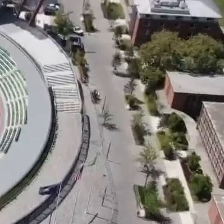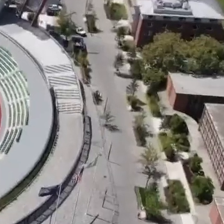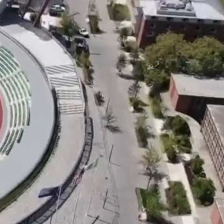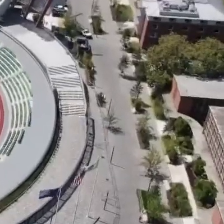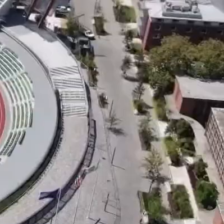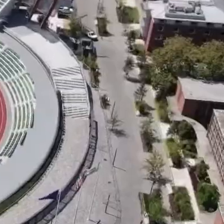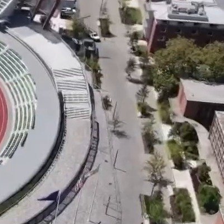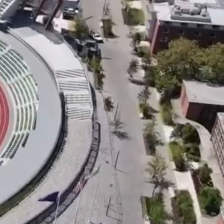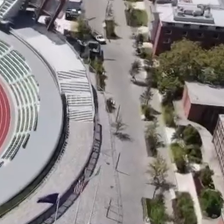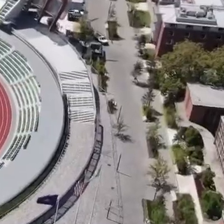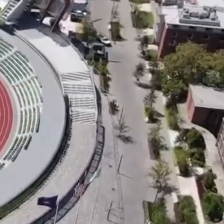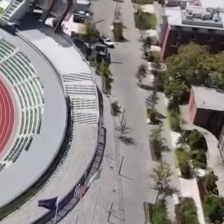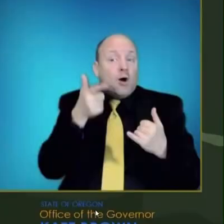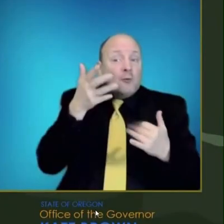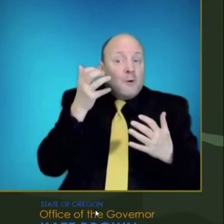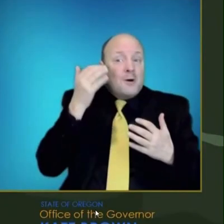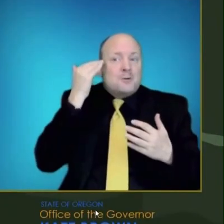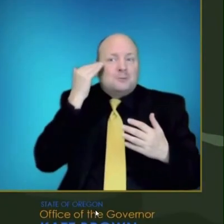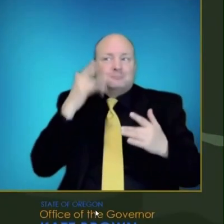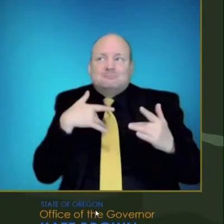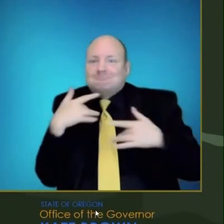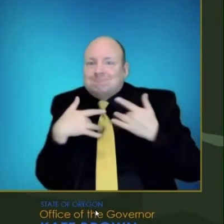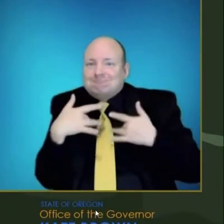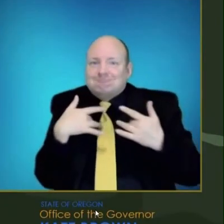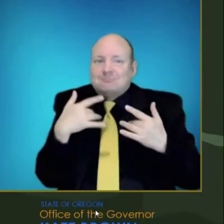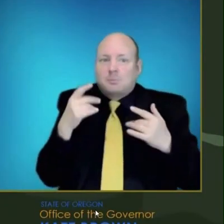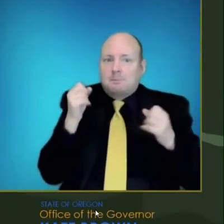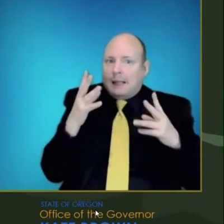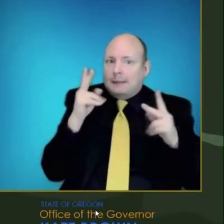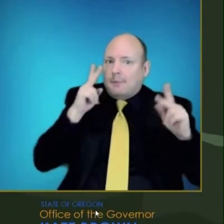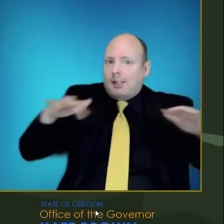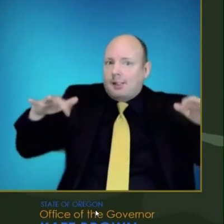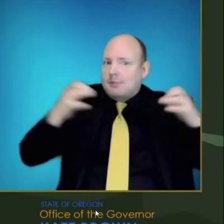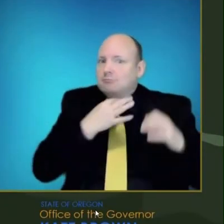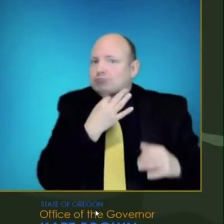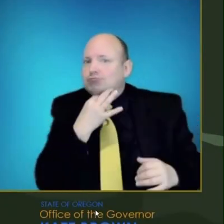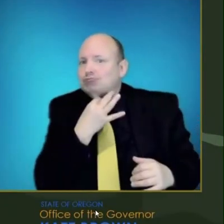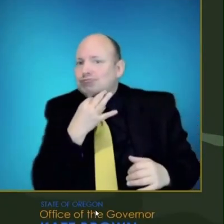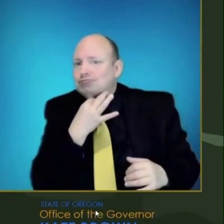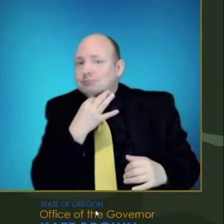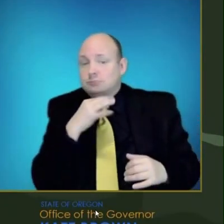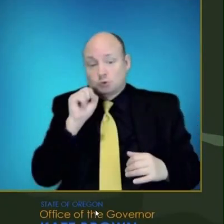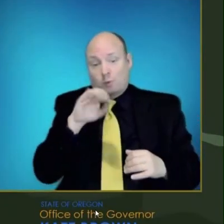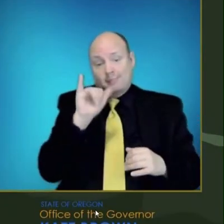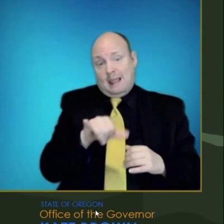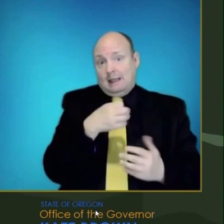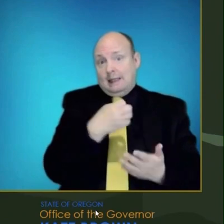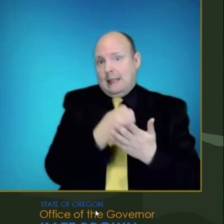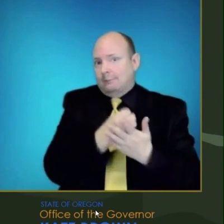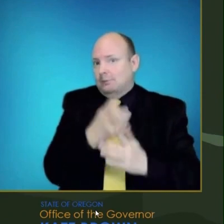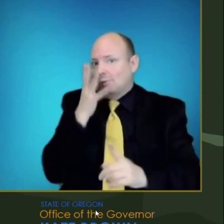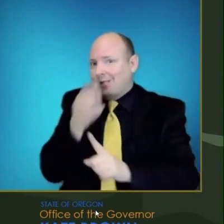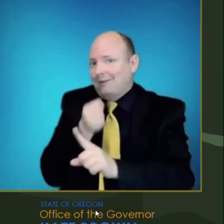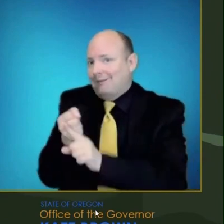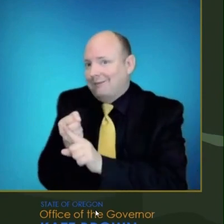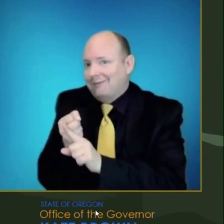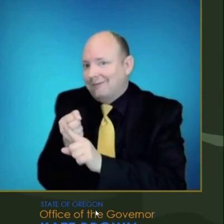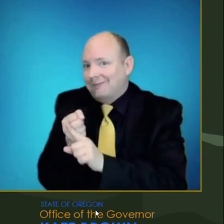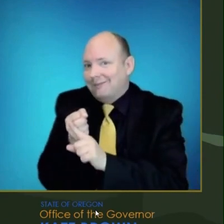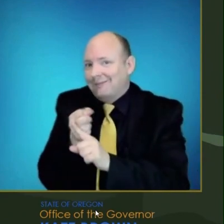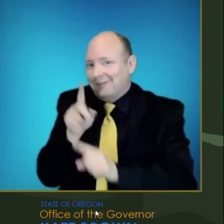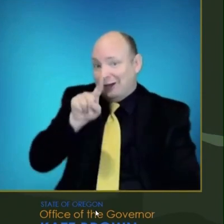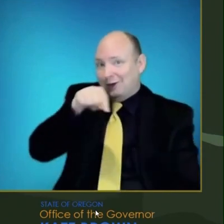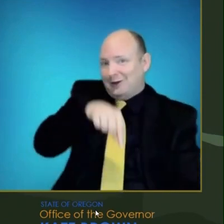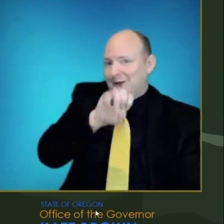200,000 people visiting the state. In terms of the economic opportunities, it won't just impact Eugene, it will be